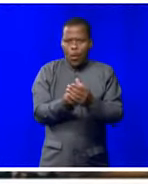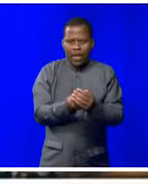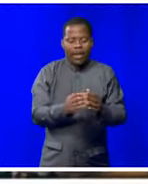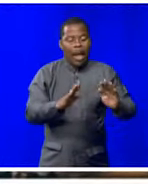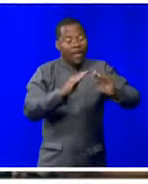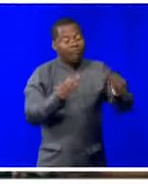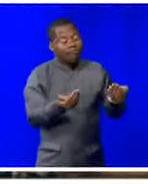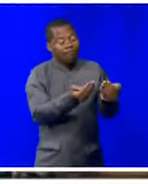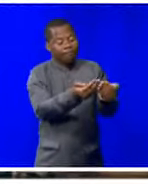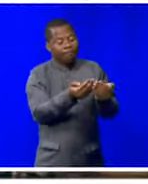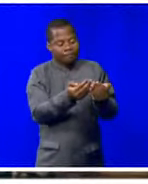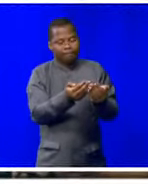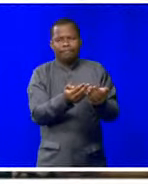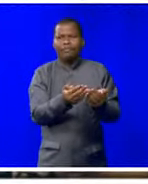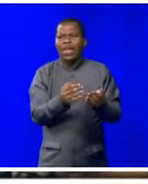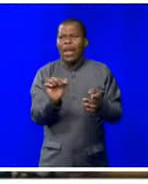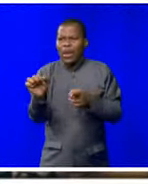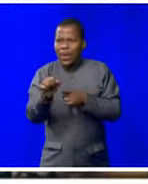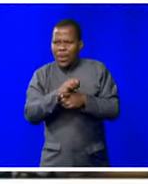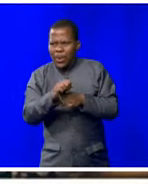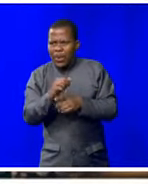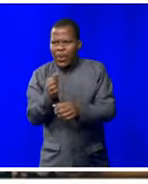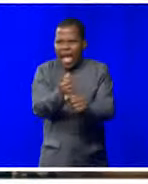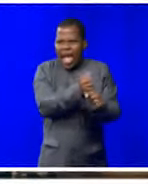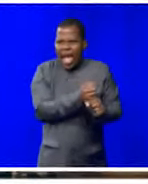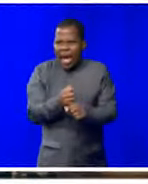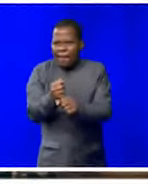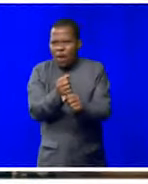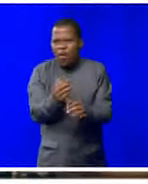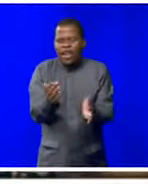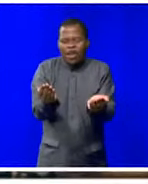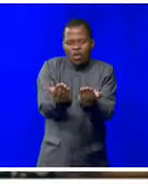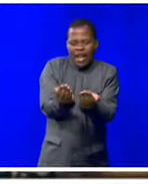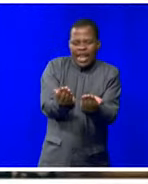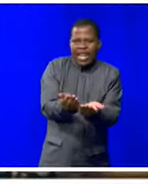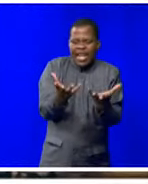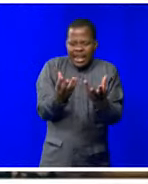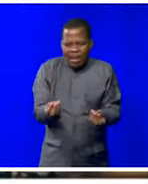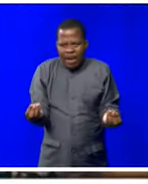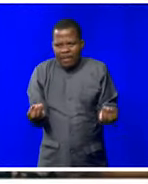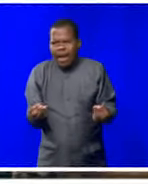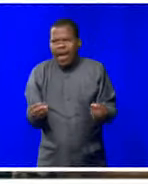The training was facilitated by a floatern at the Mountain View on Wednesday.